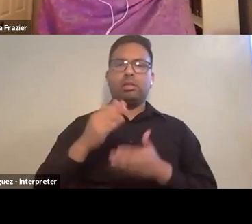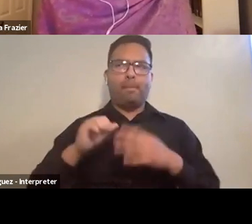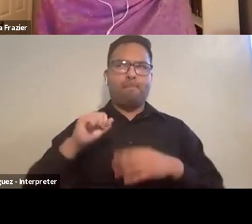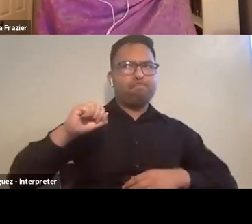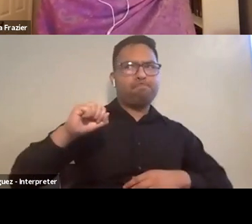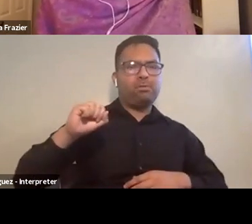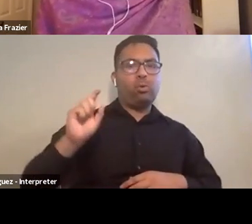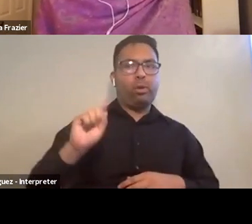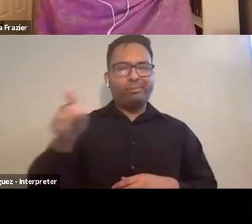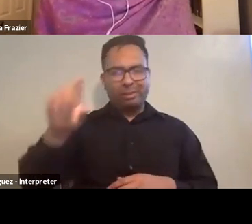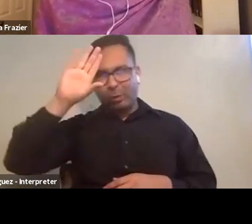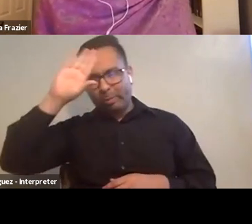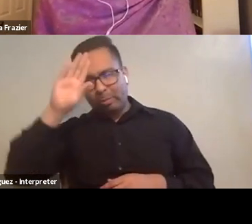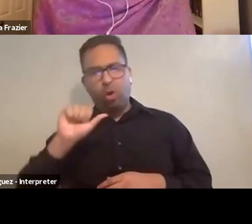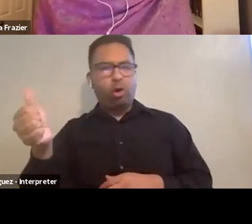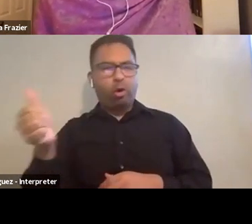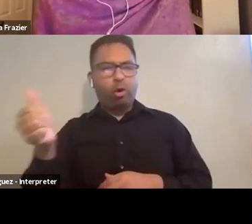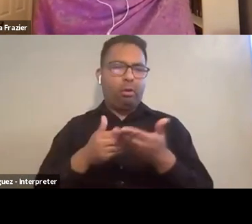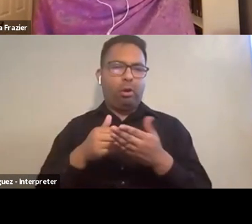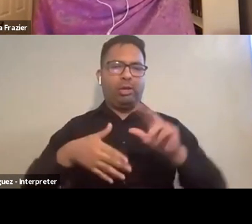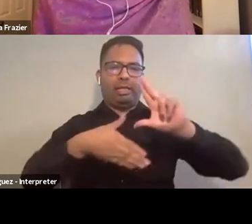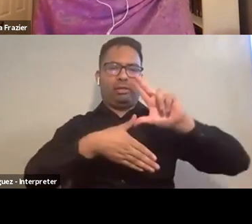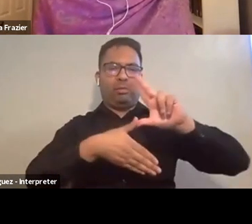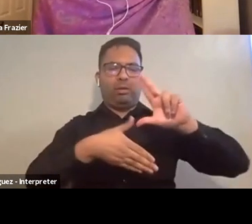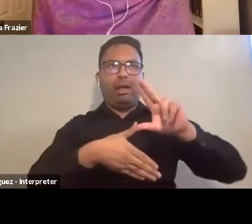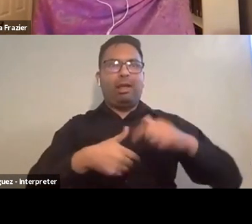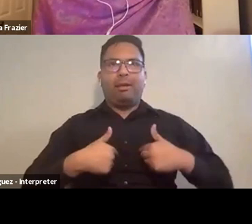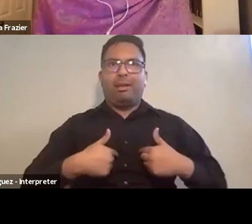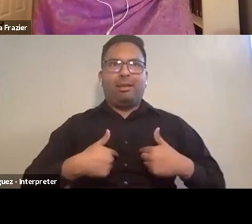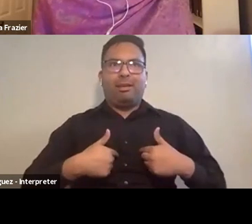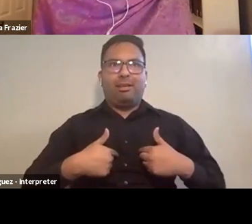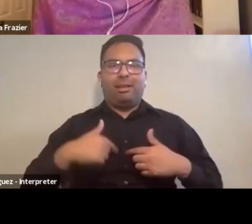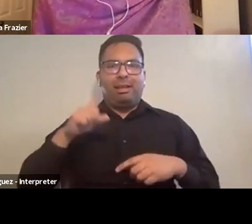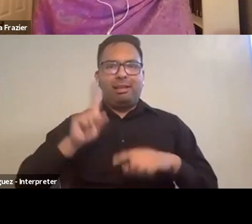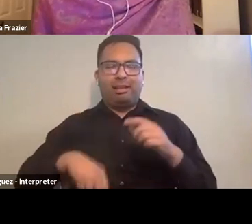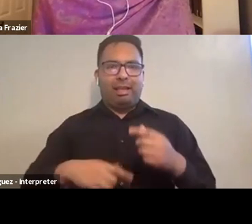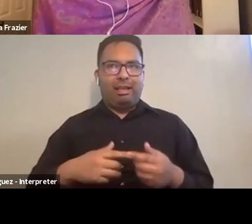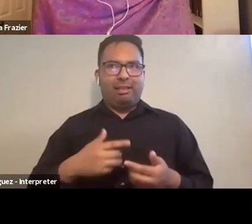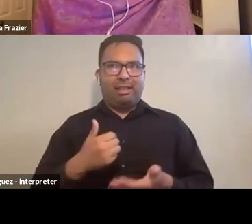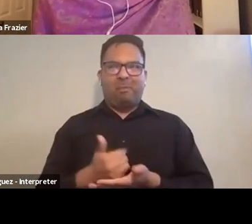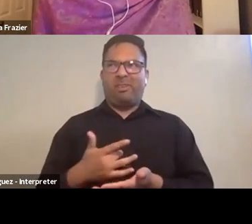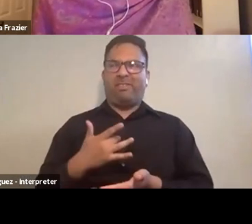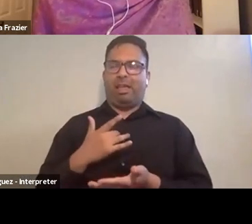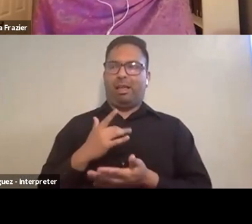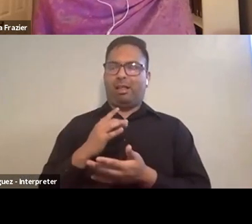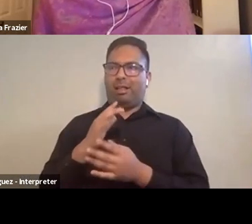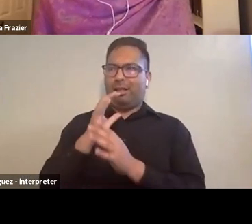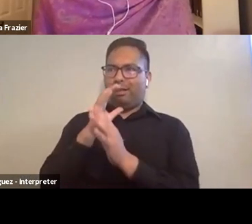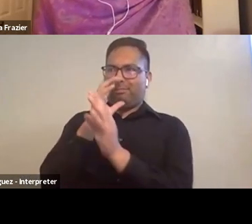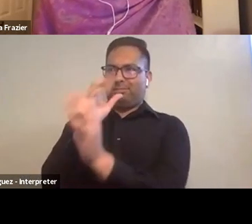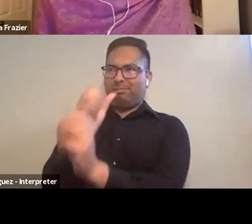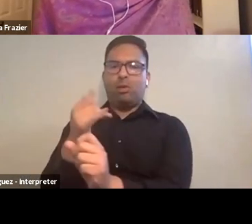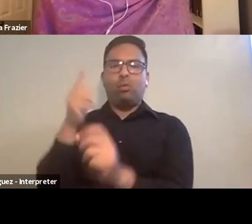other parts of Latin America. And yet it's that I just can't help but be drawn to that poster that